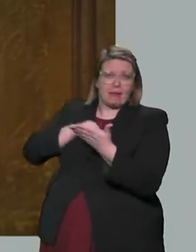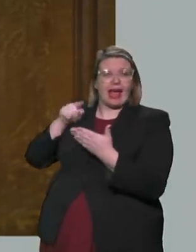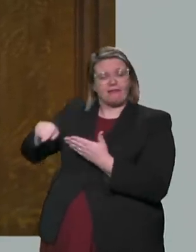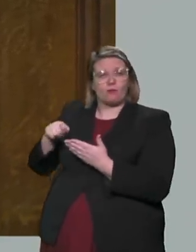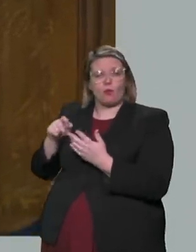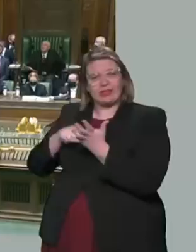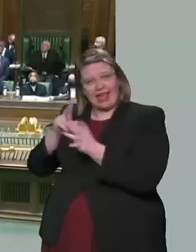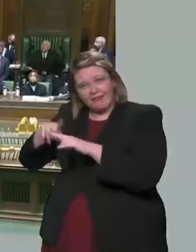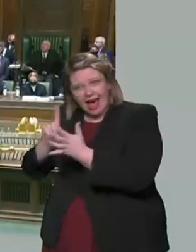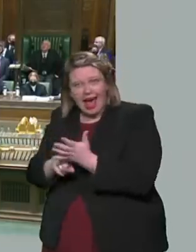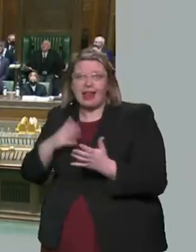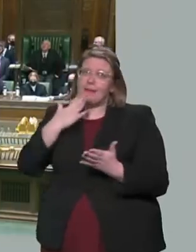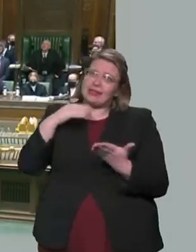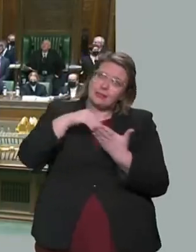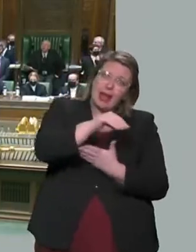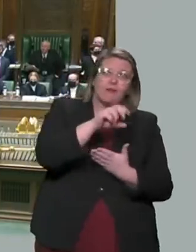and incompetence?